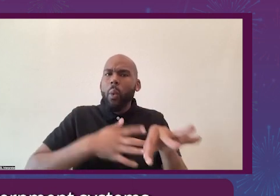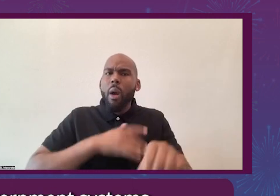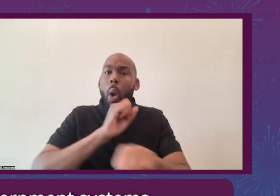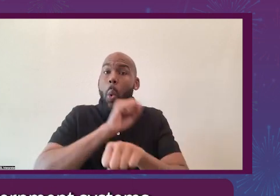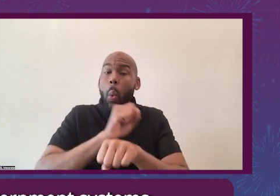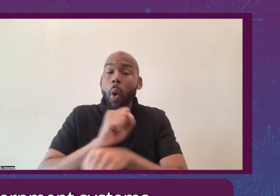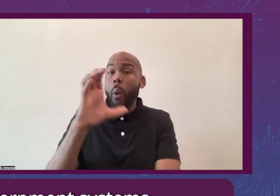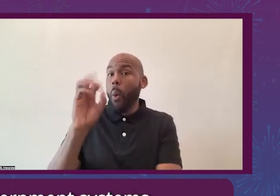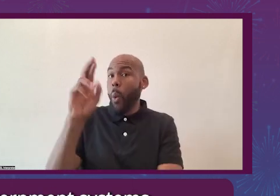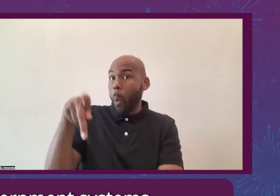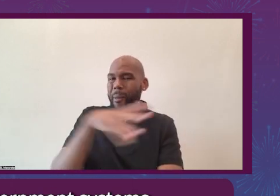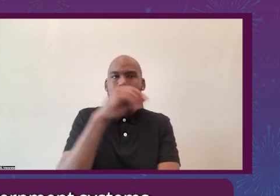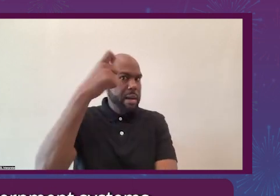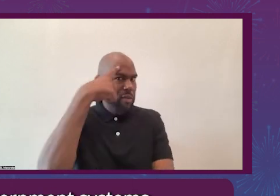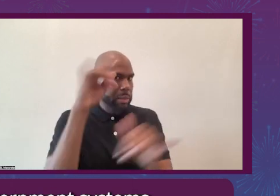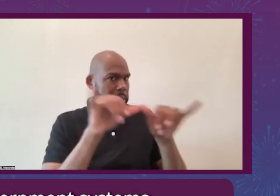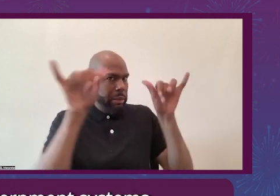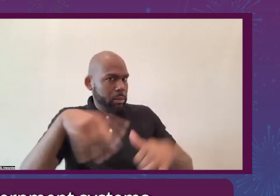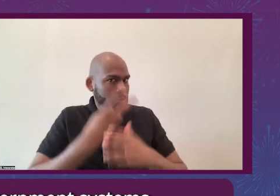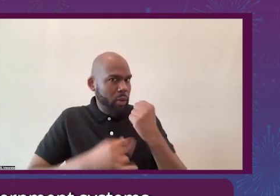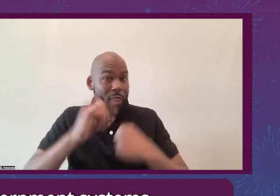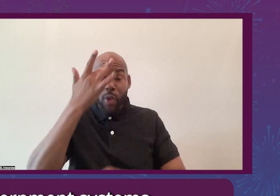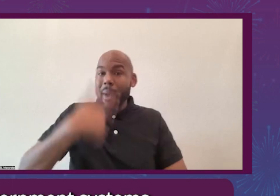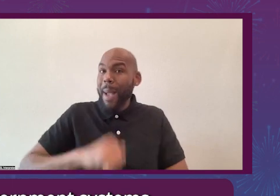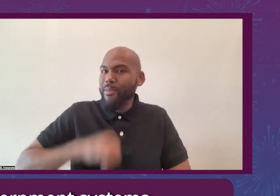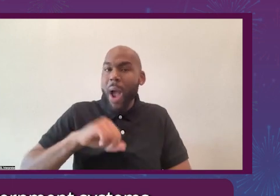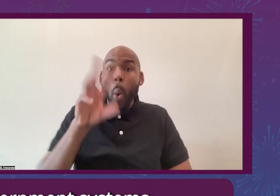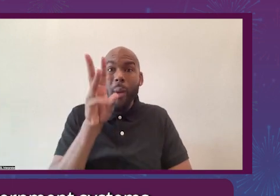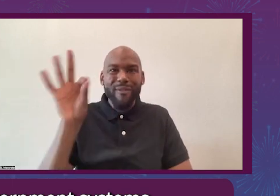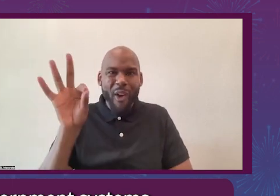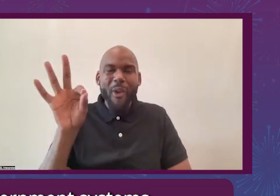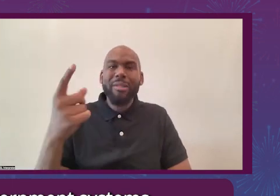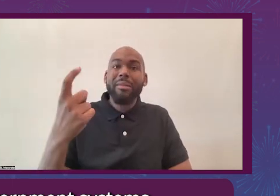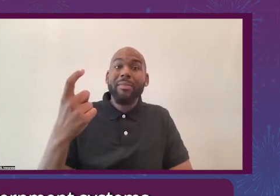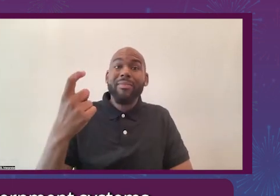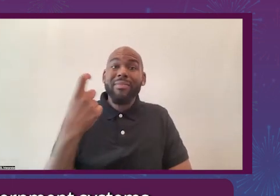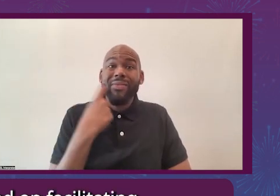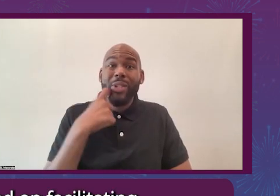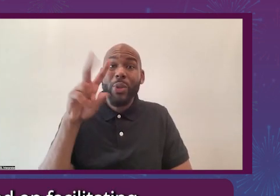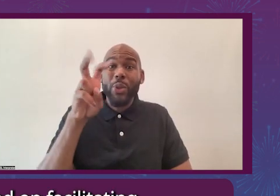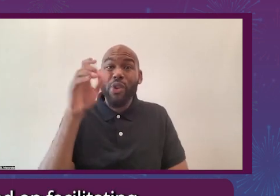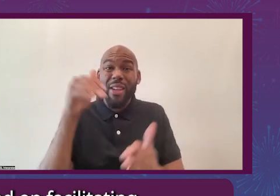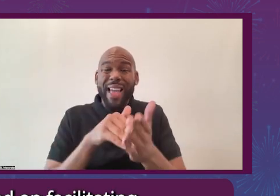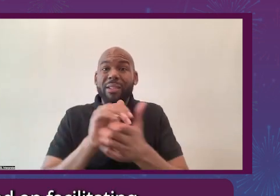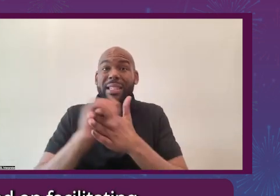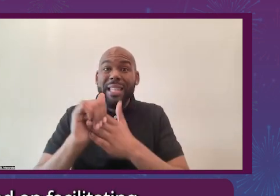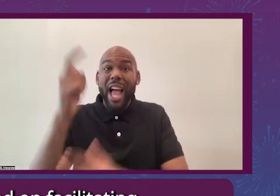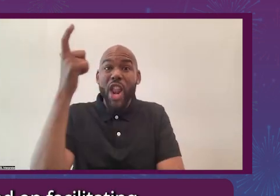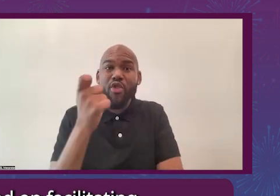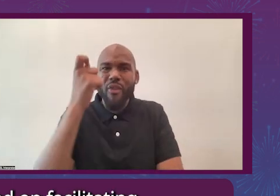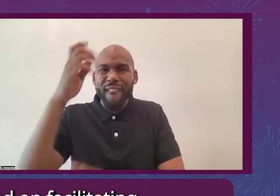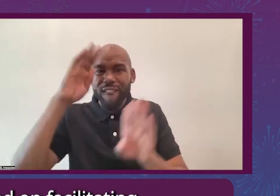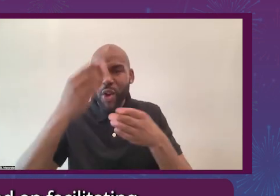is central to WID's work in corporate and government systems. That's why I'm proud that Wells Fargo's latest